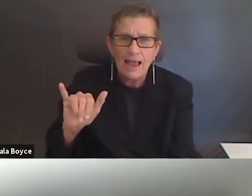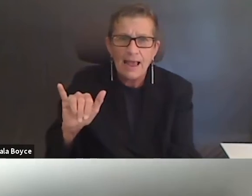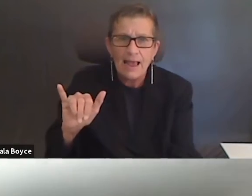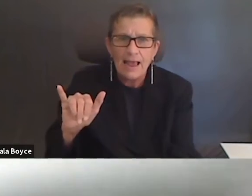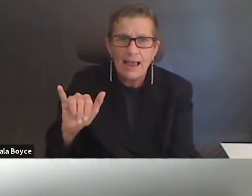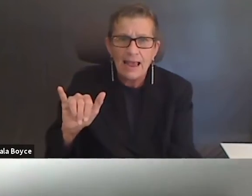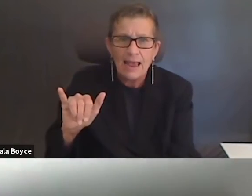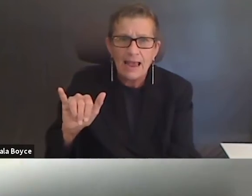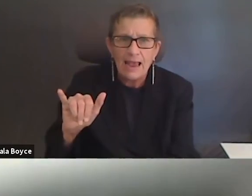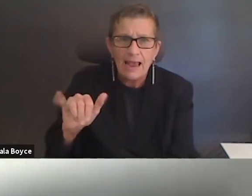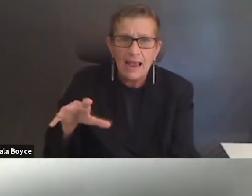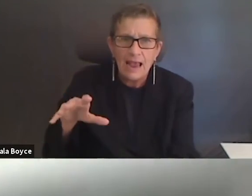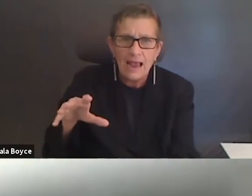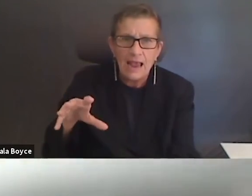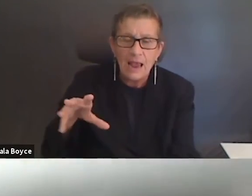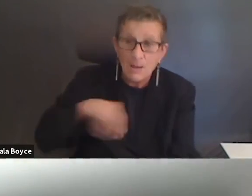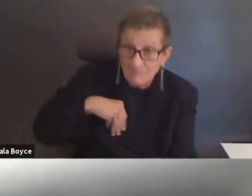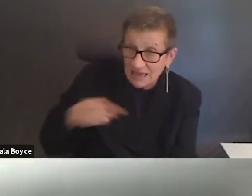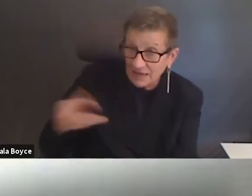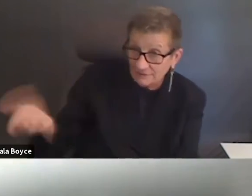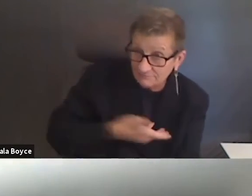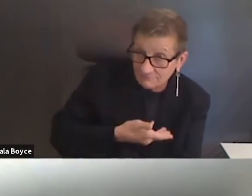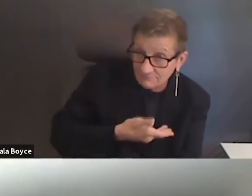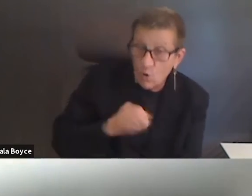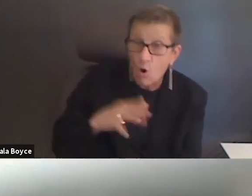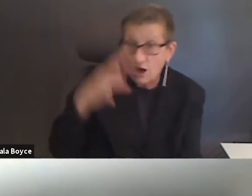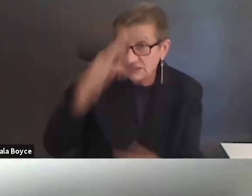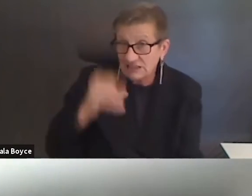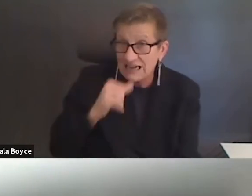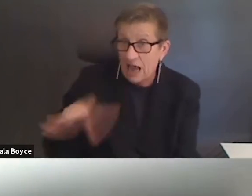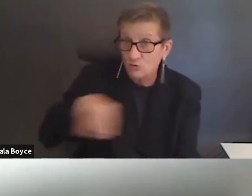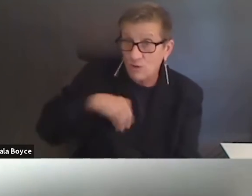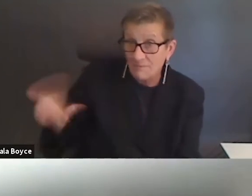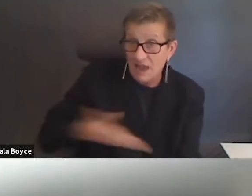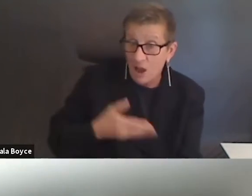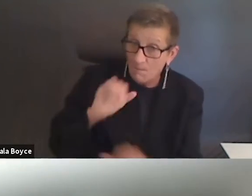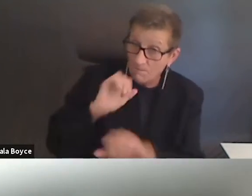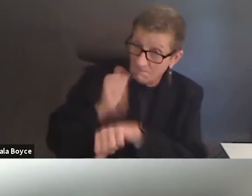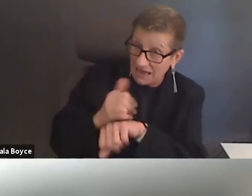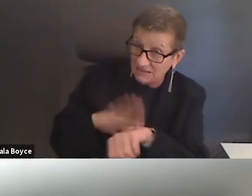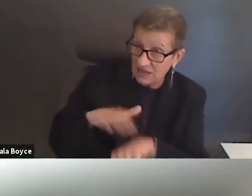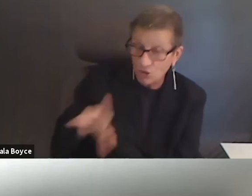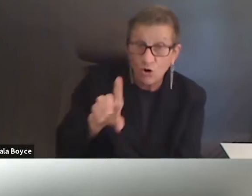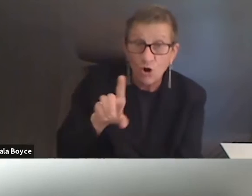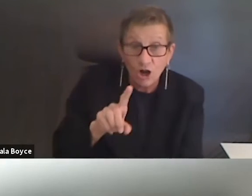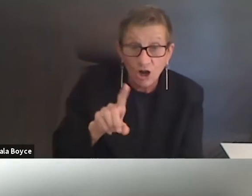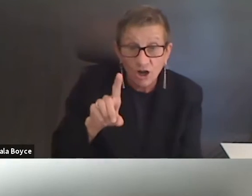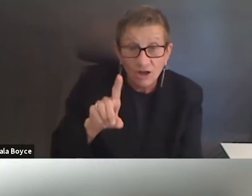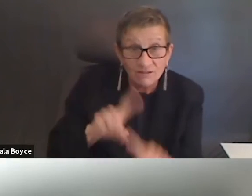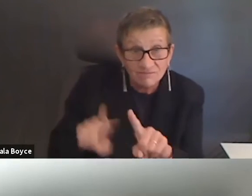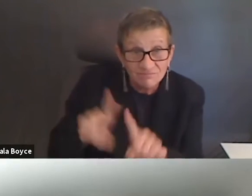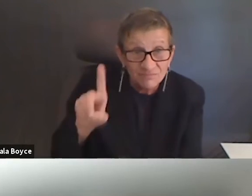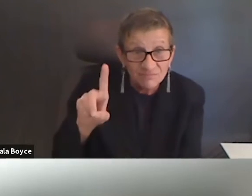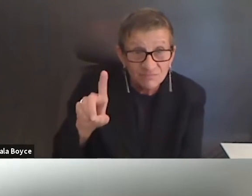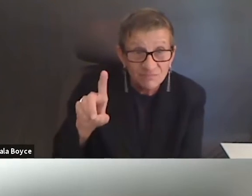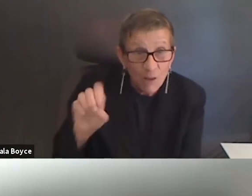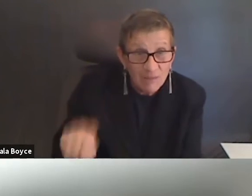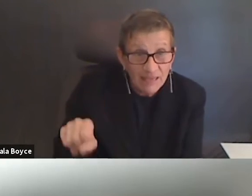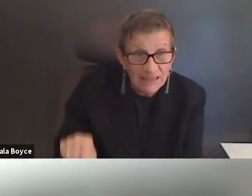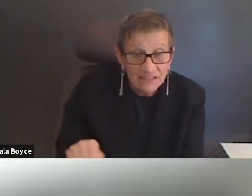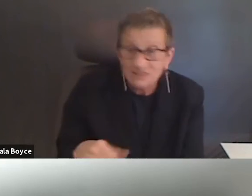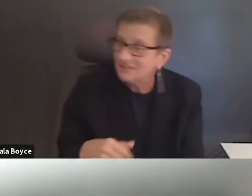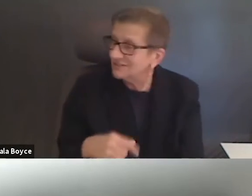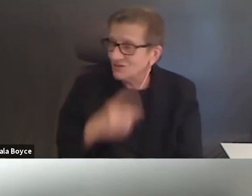we make a decision not to admit you based on your diverse abilities. Quite the opposite. When we admit